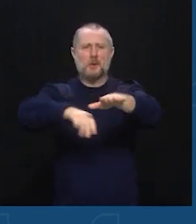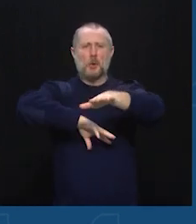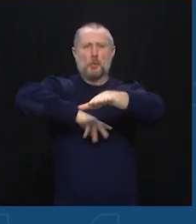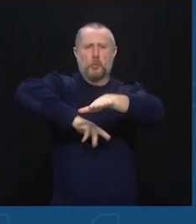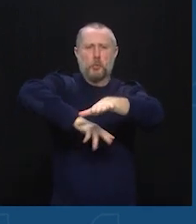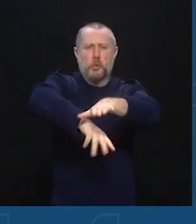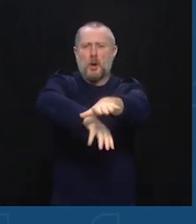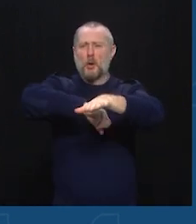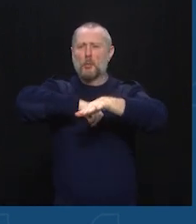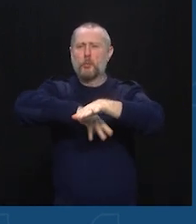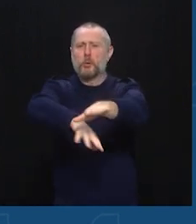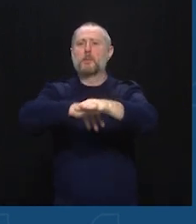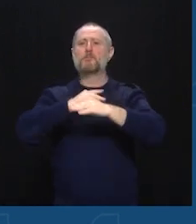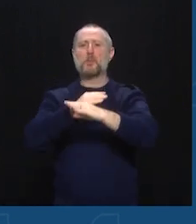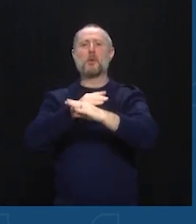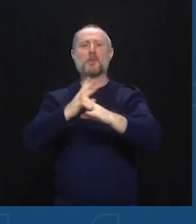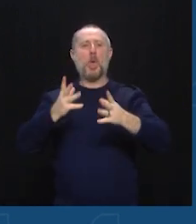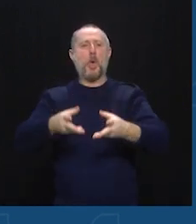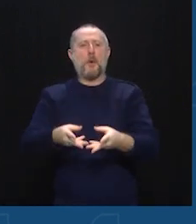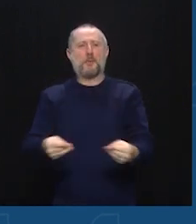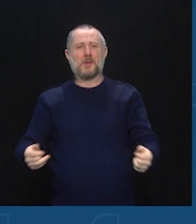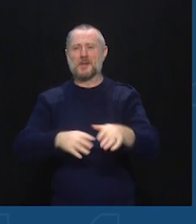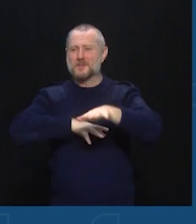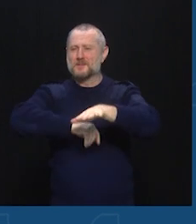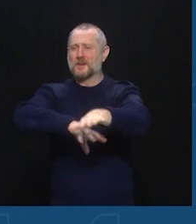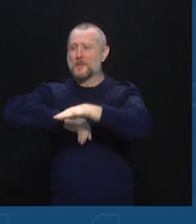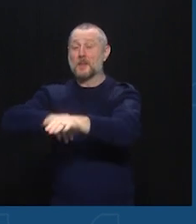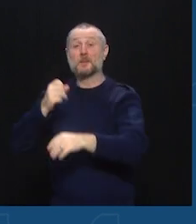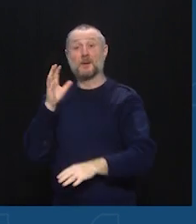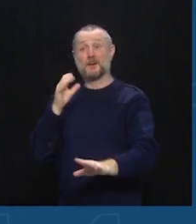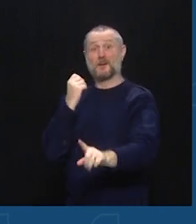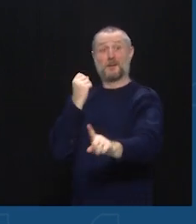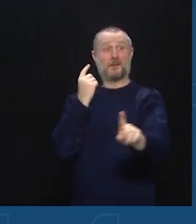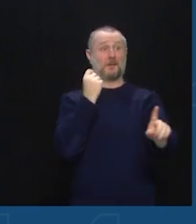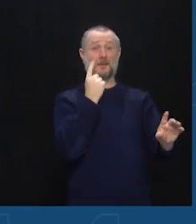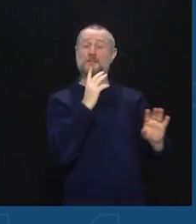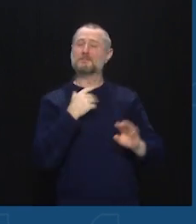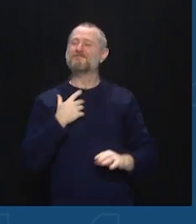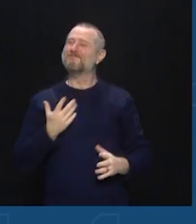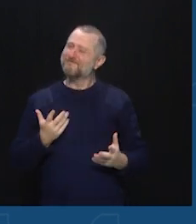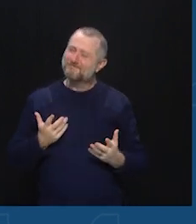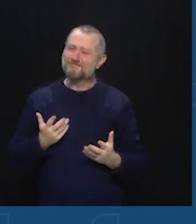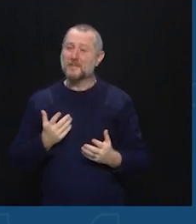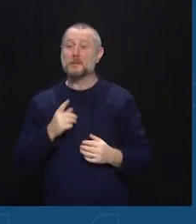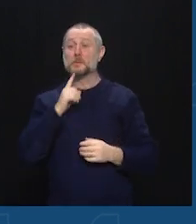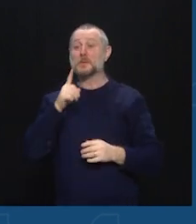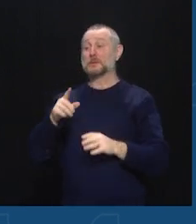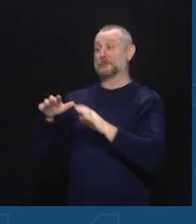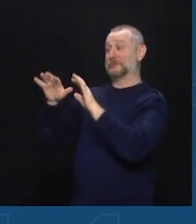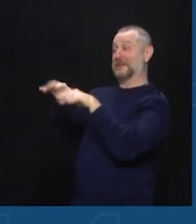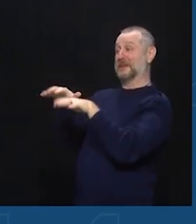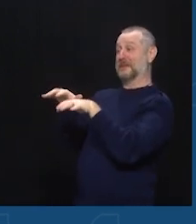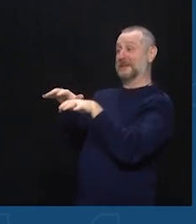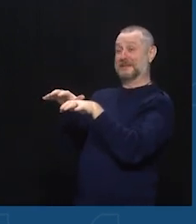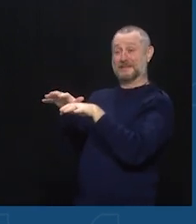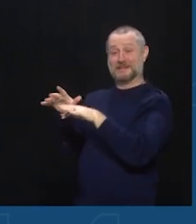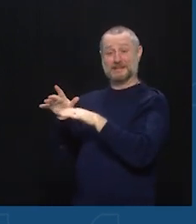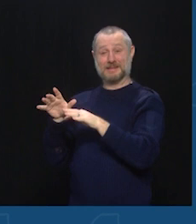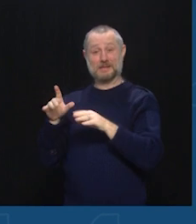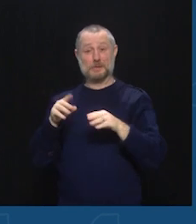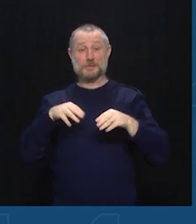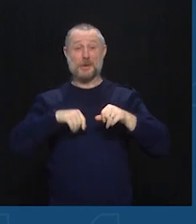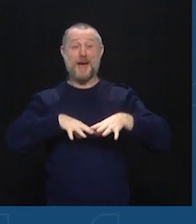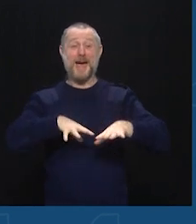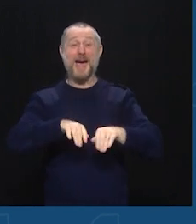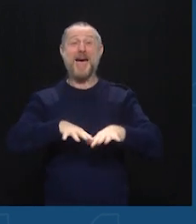the ice from forming, but when the first weather event is rain, it washes the salt off the roads, and that creates a